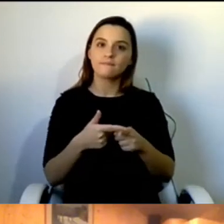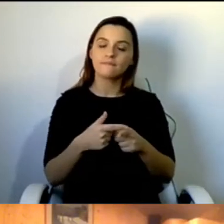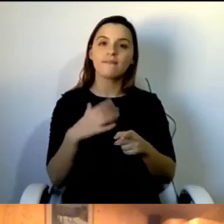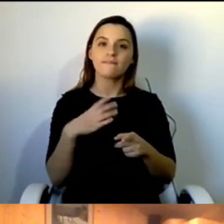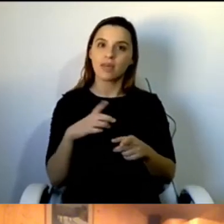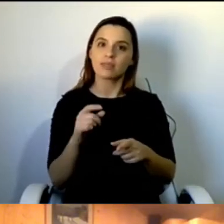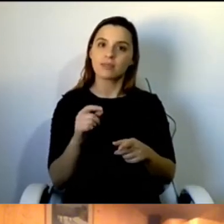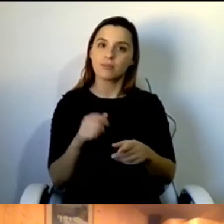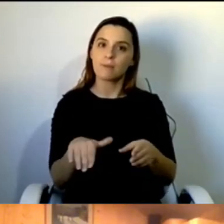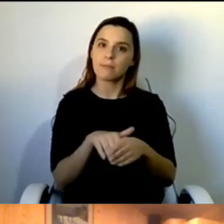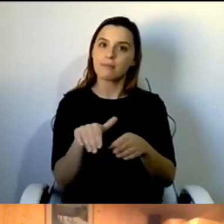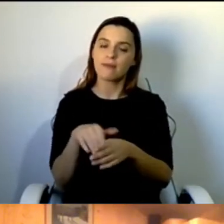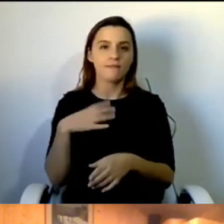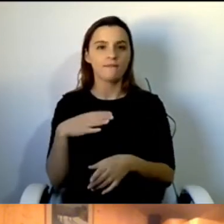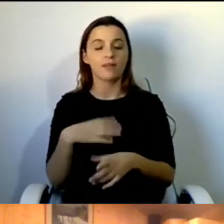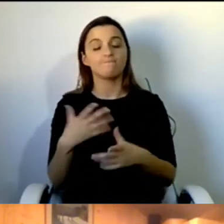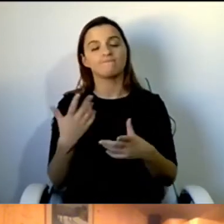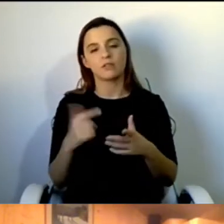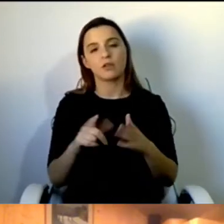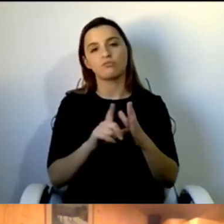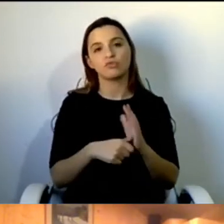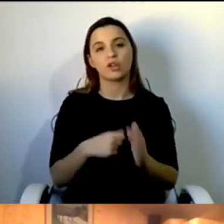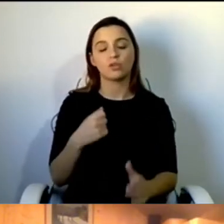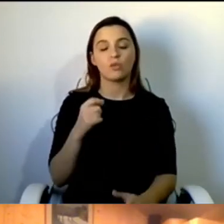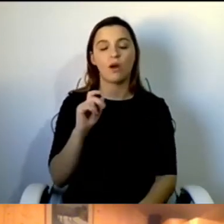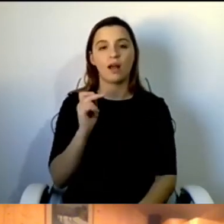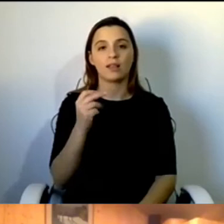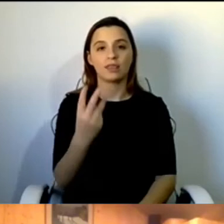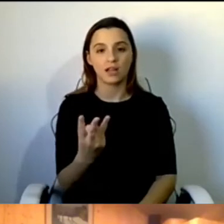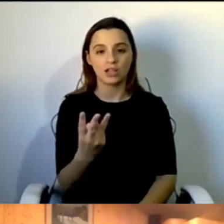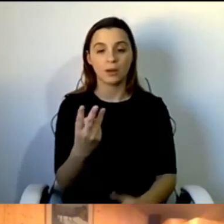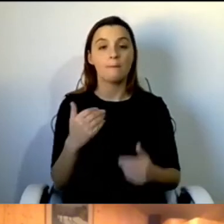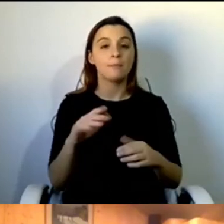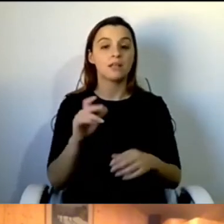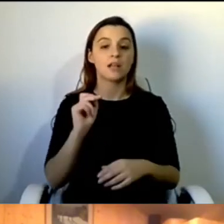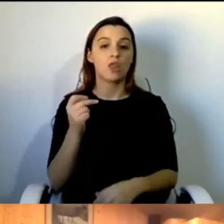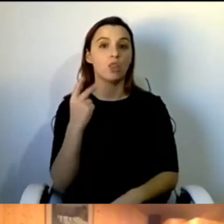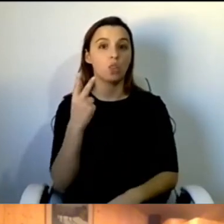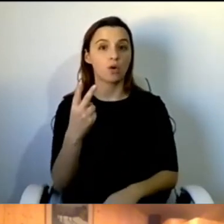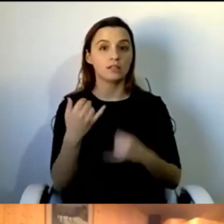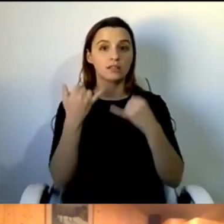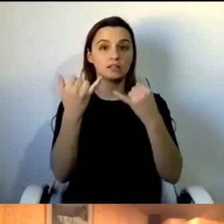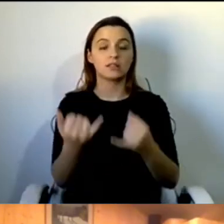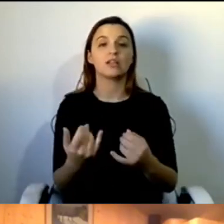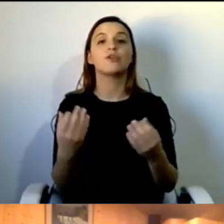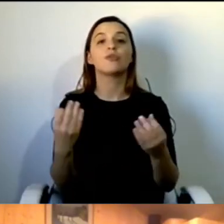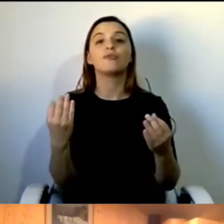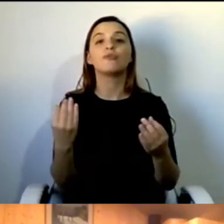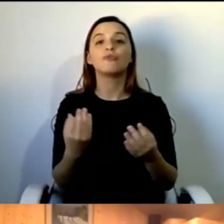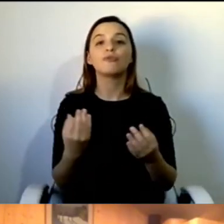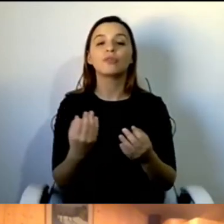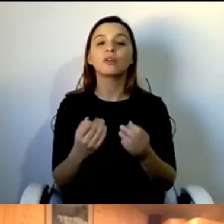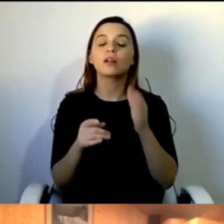STEEL went to the Stockholm City Council and applied to become a subcontractor to the